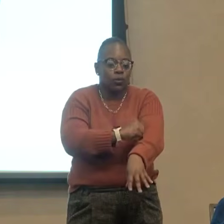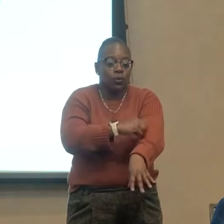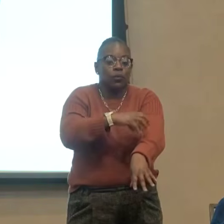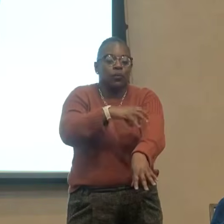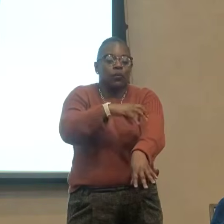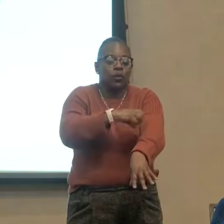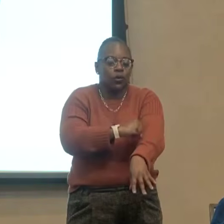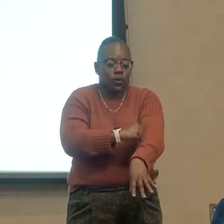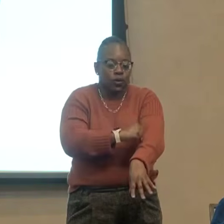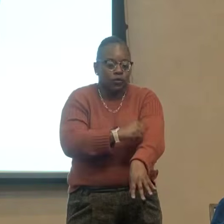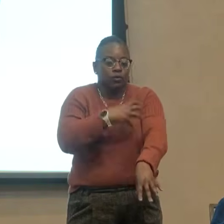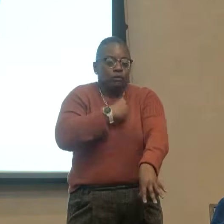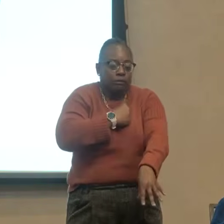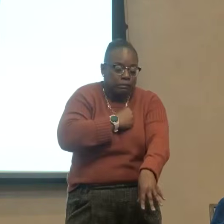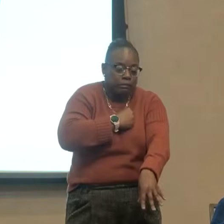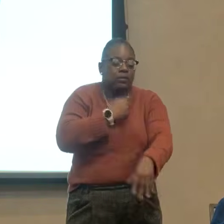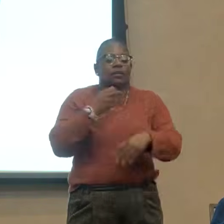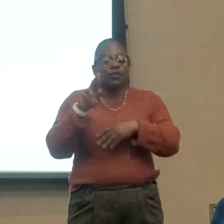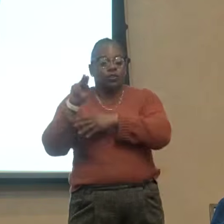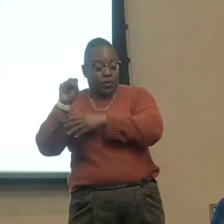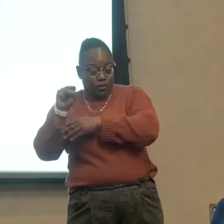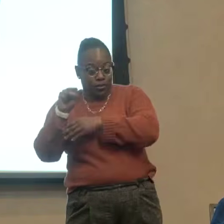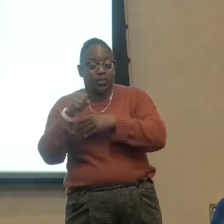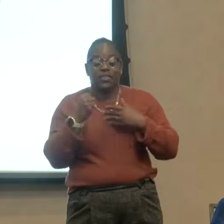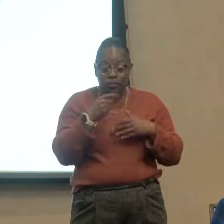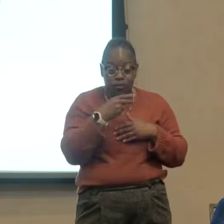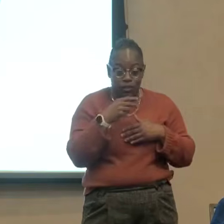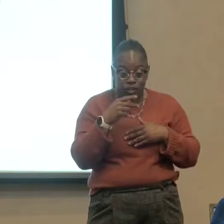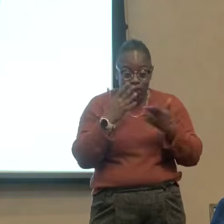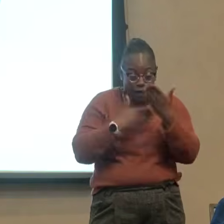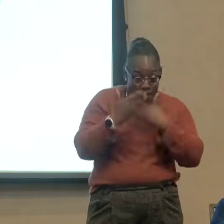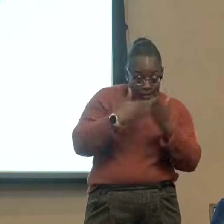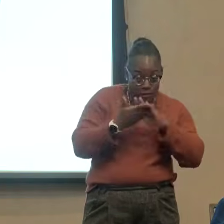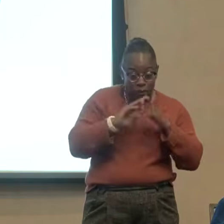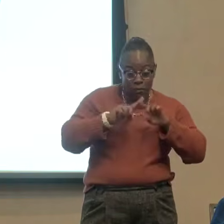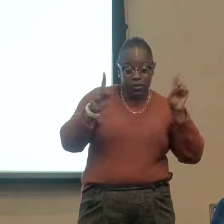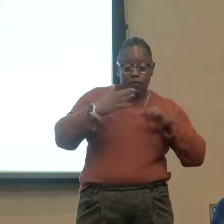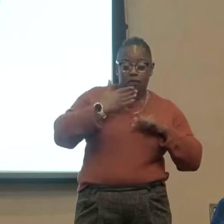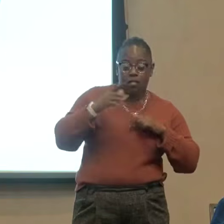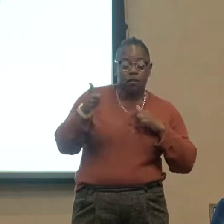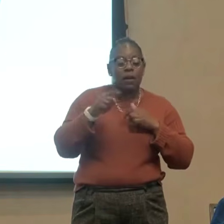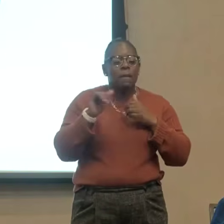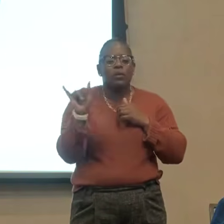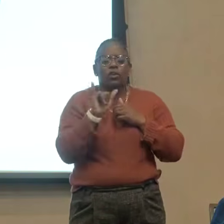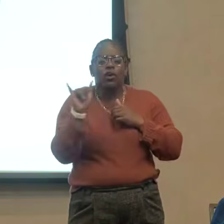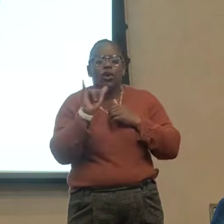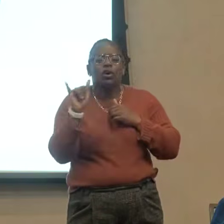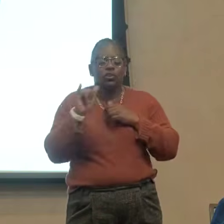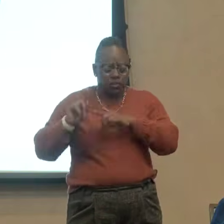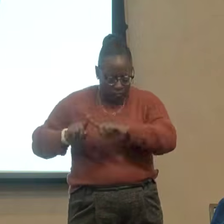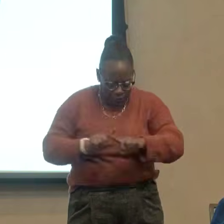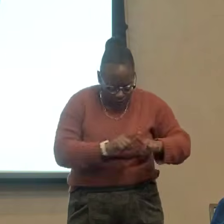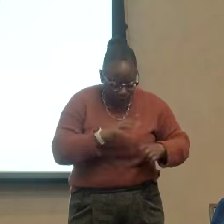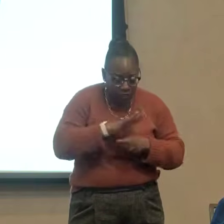to constriction, you get Raynaud's, which is the fingers turning different colors. But you can also get Raynaud's in different parts